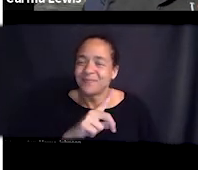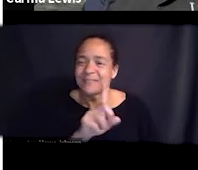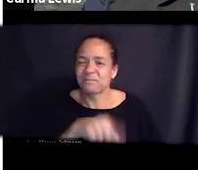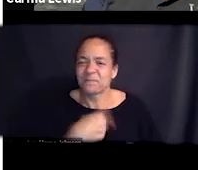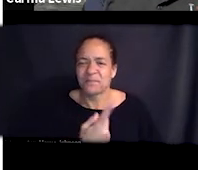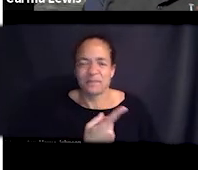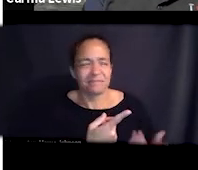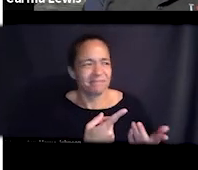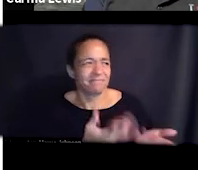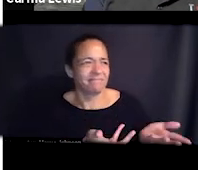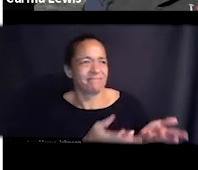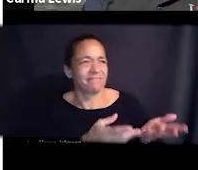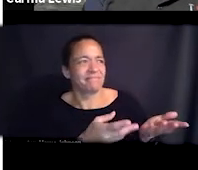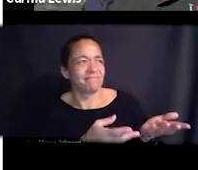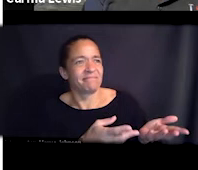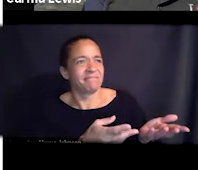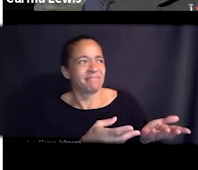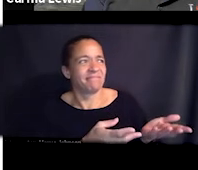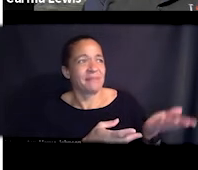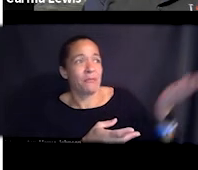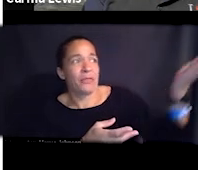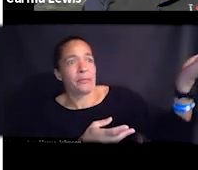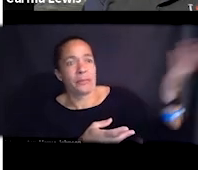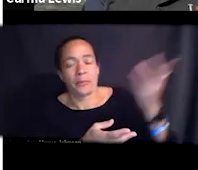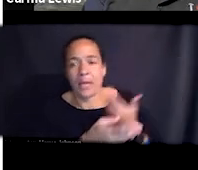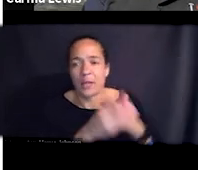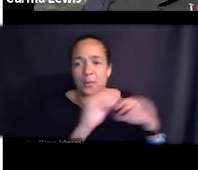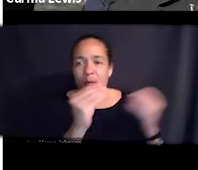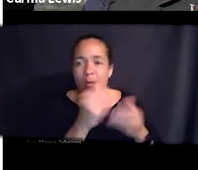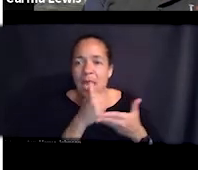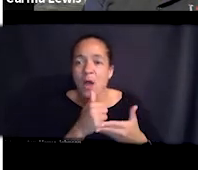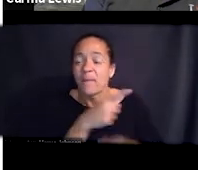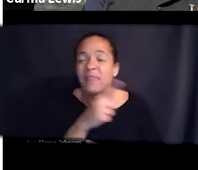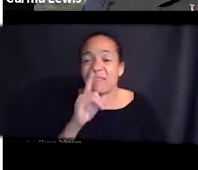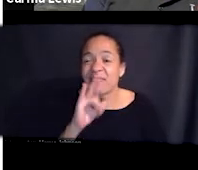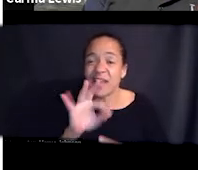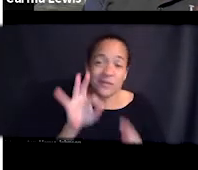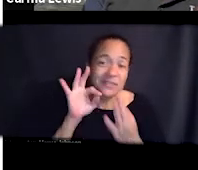And nothing you guys could have done could top that.